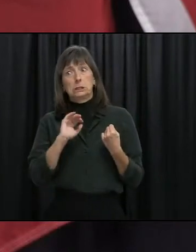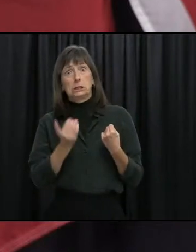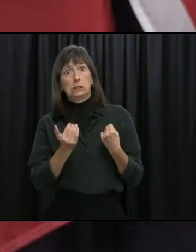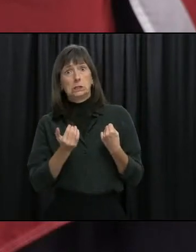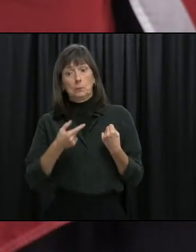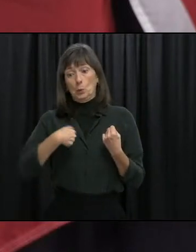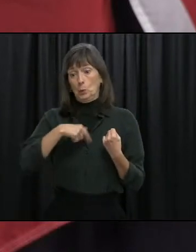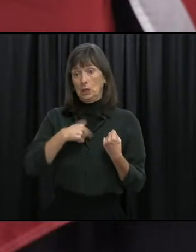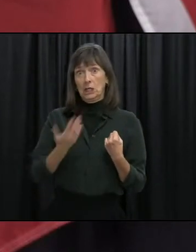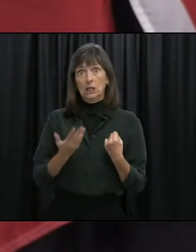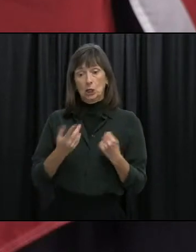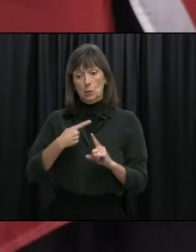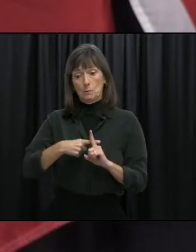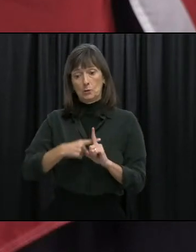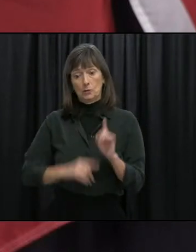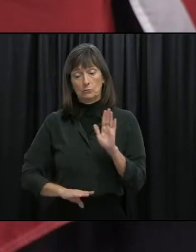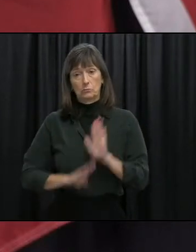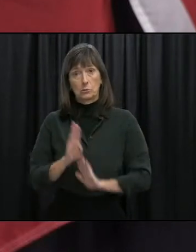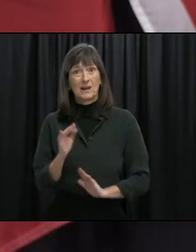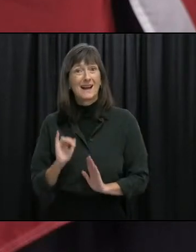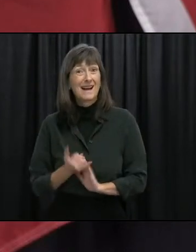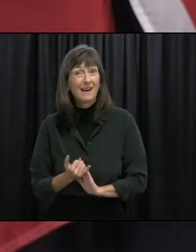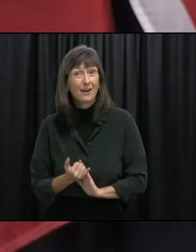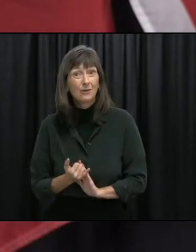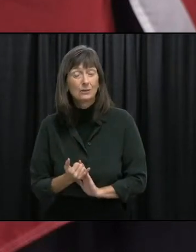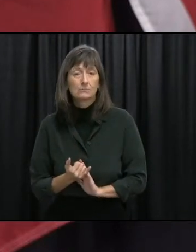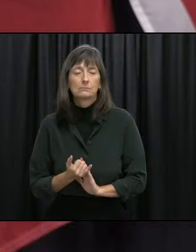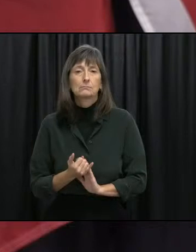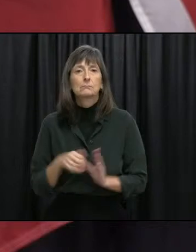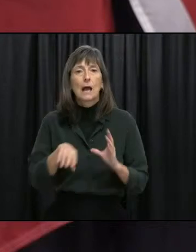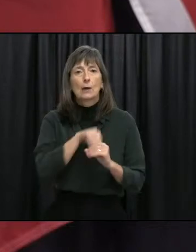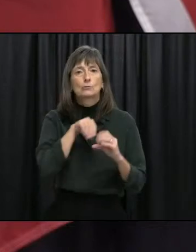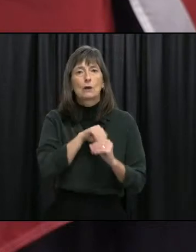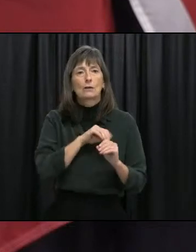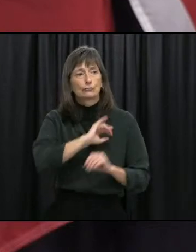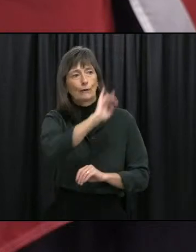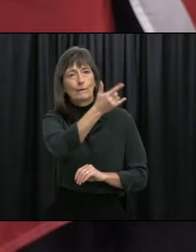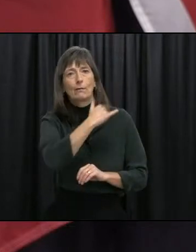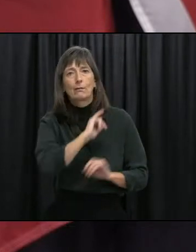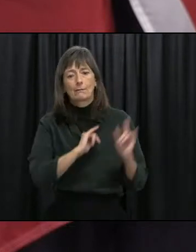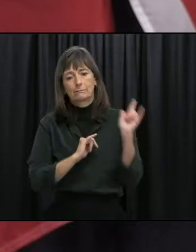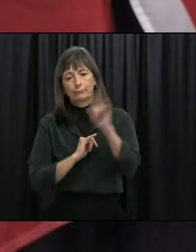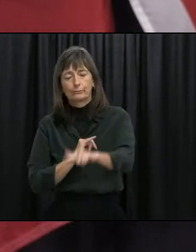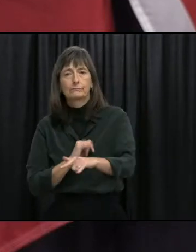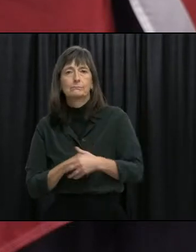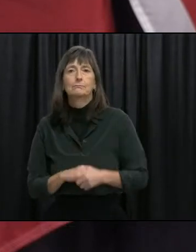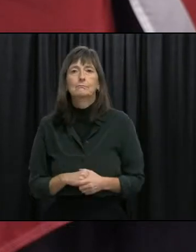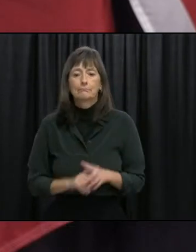get significant cases in this province is if they come in from outside.